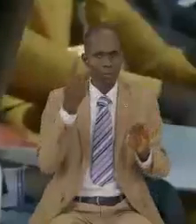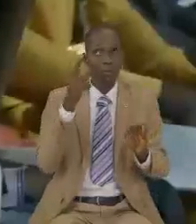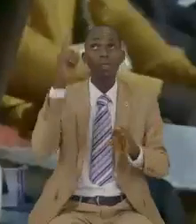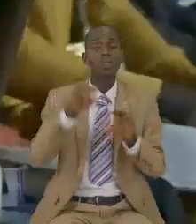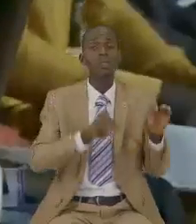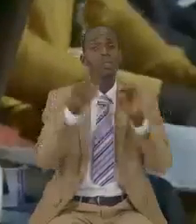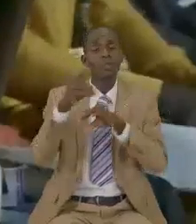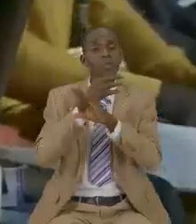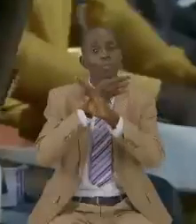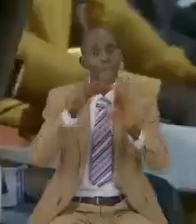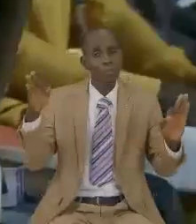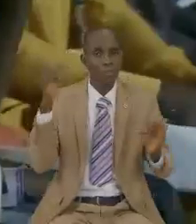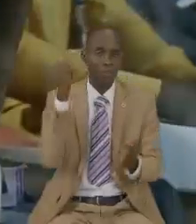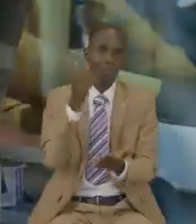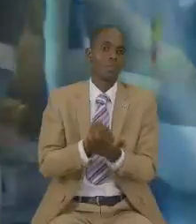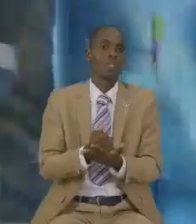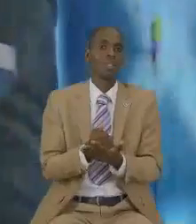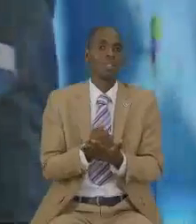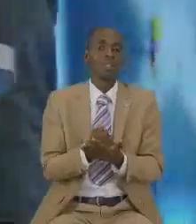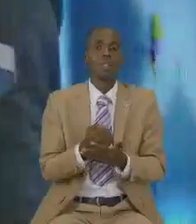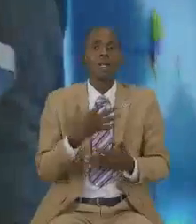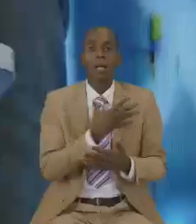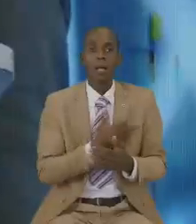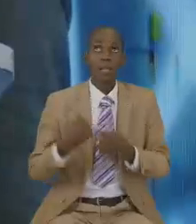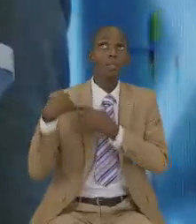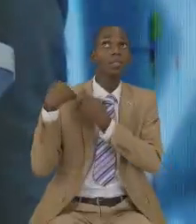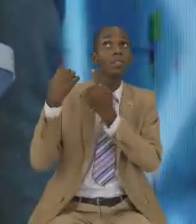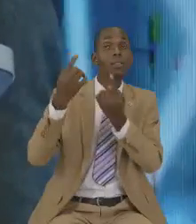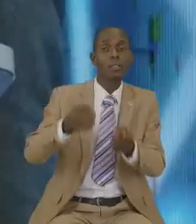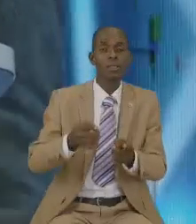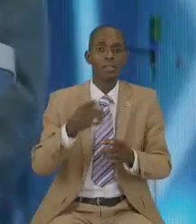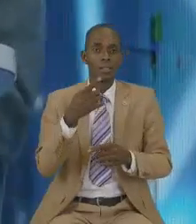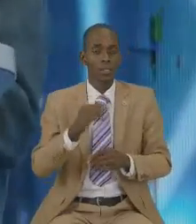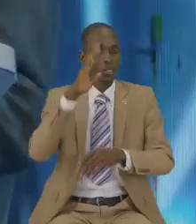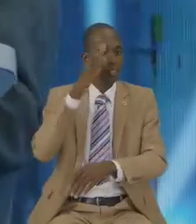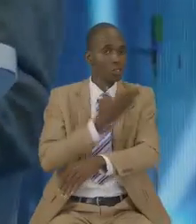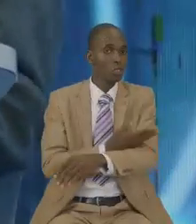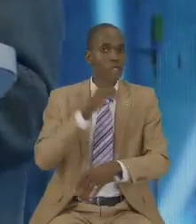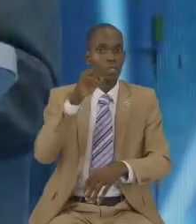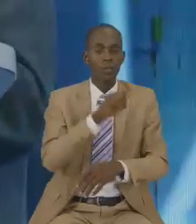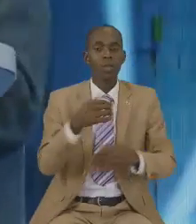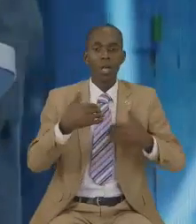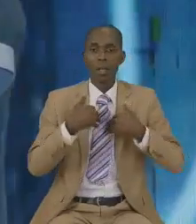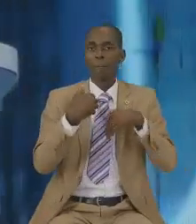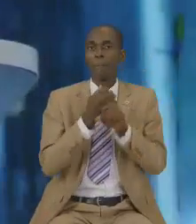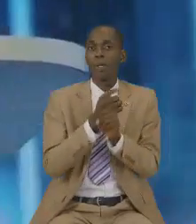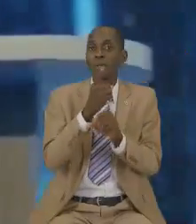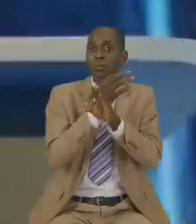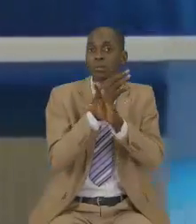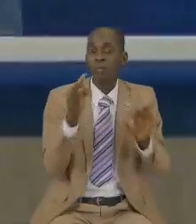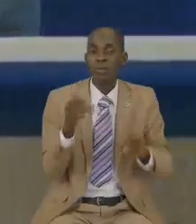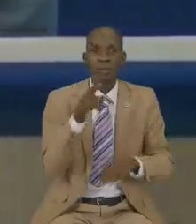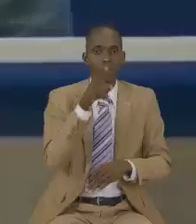free. And since the Son, therefore, has made you free, ye